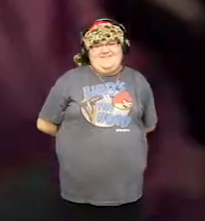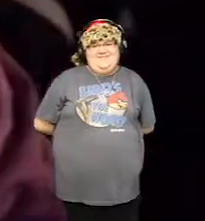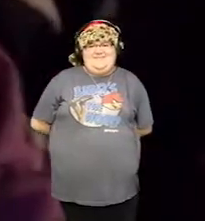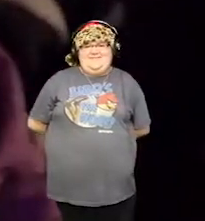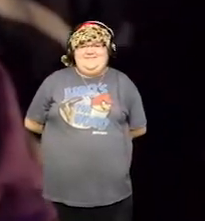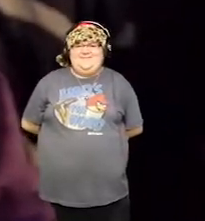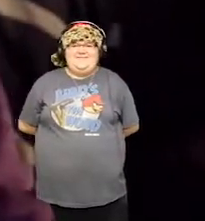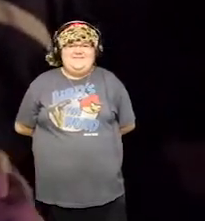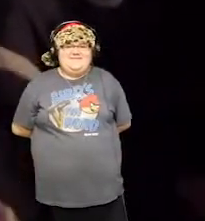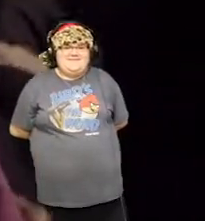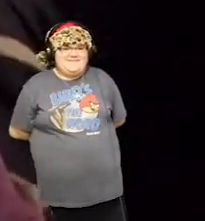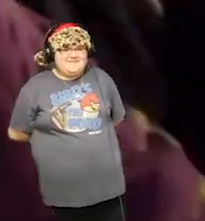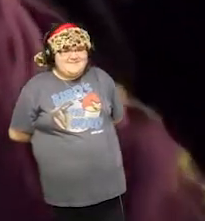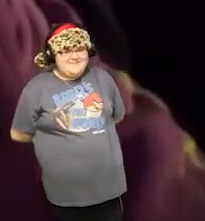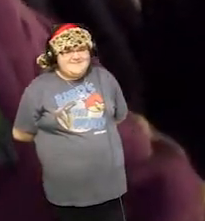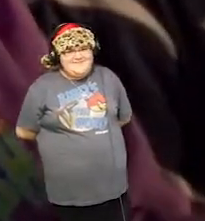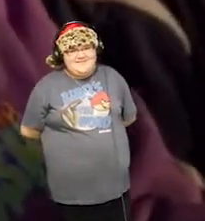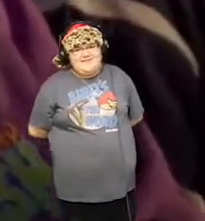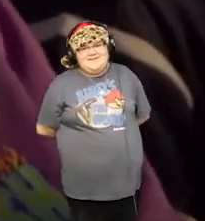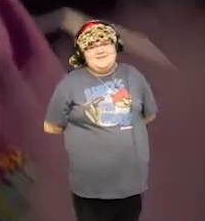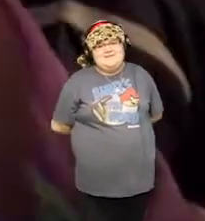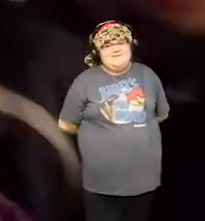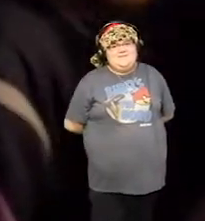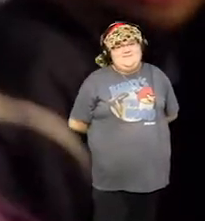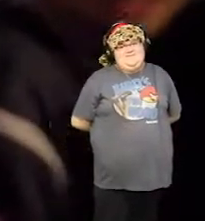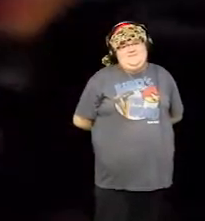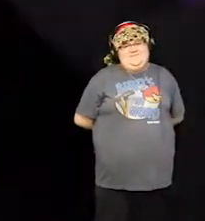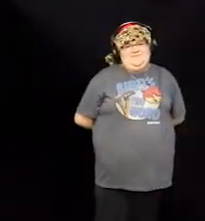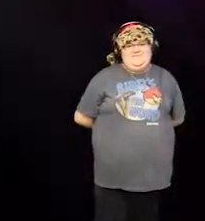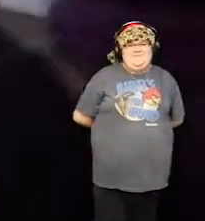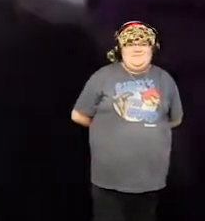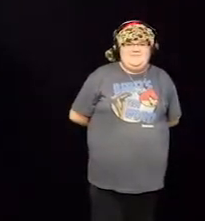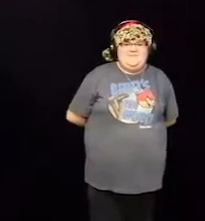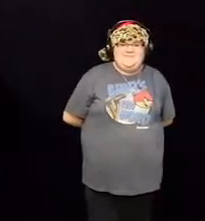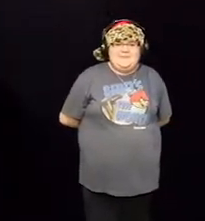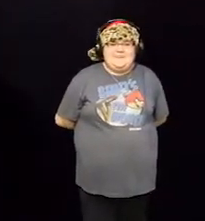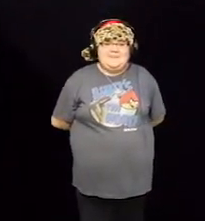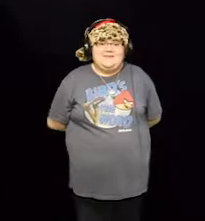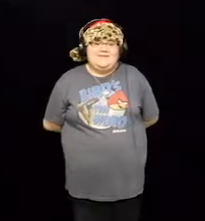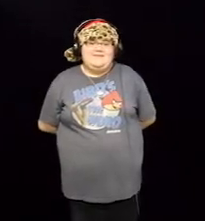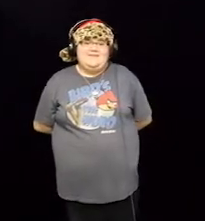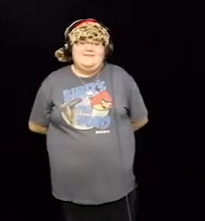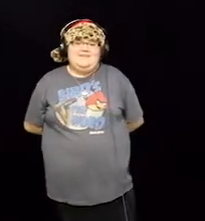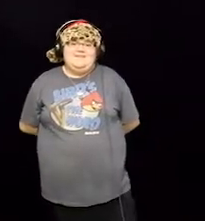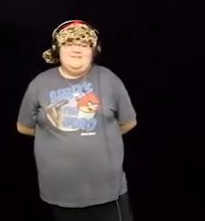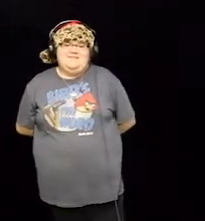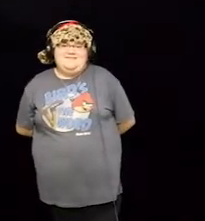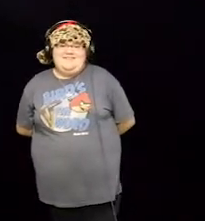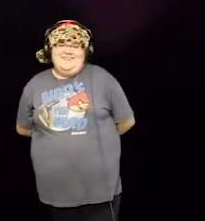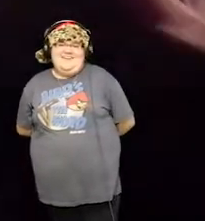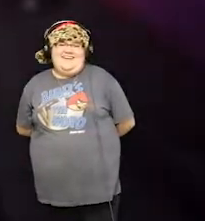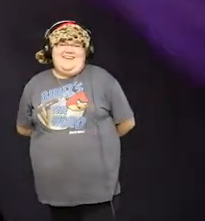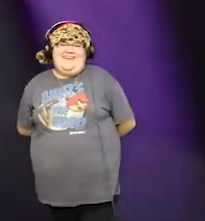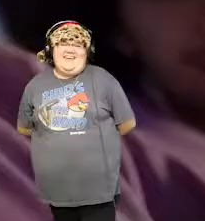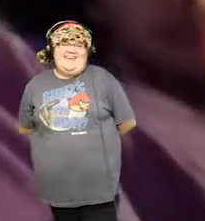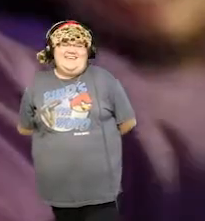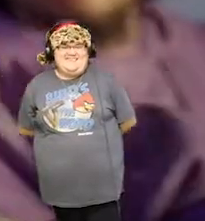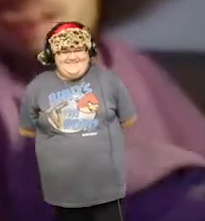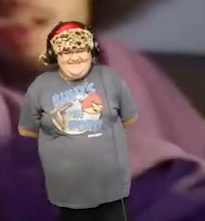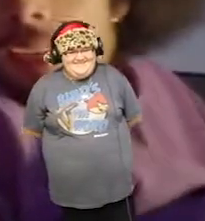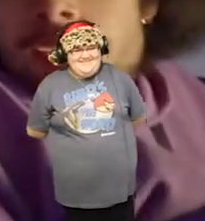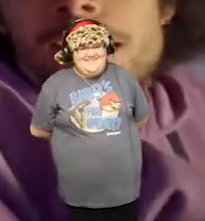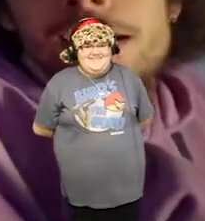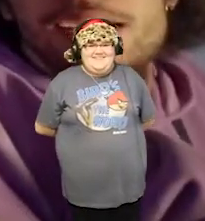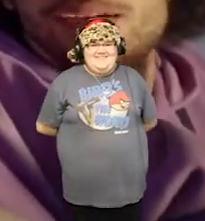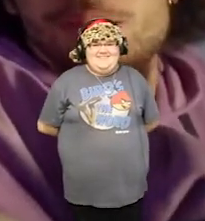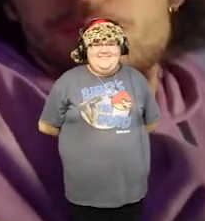going shopping. Anyone want anything? Yeah, yeah. Yo, get me a Mac. He's on the way back, yeah. Yeah. Do you want a fillet of fish? Yeah. Nah. You're the